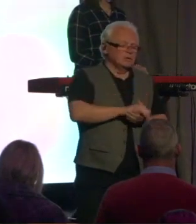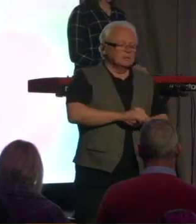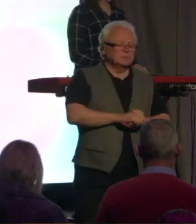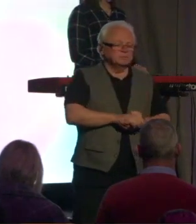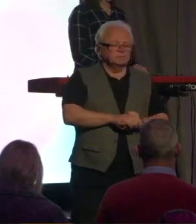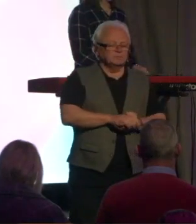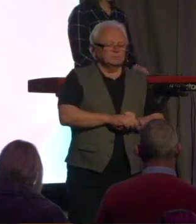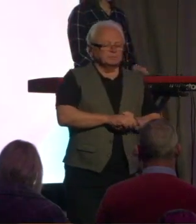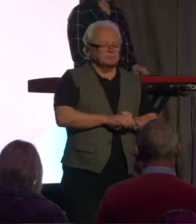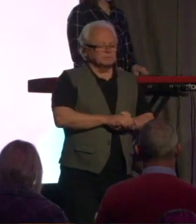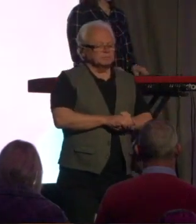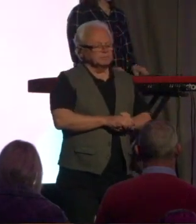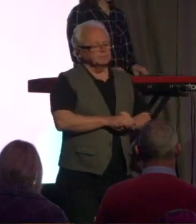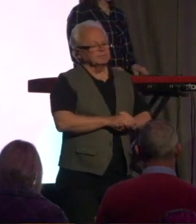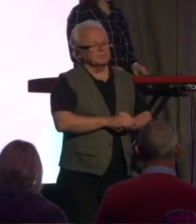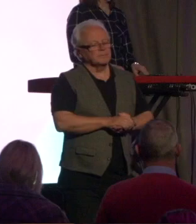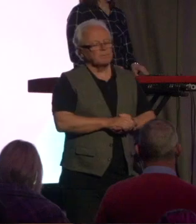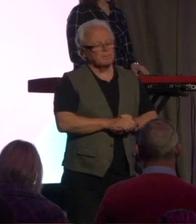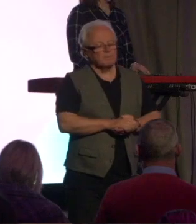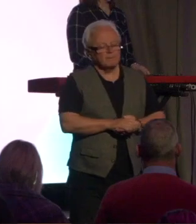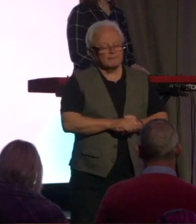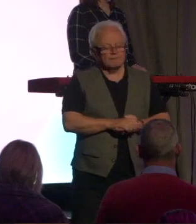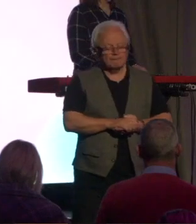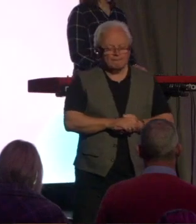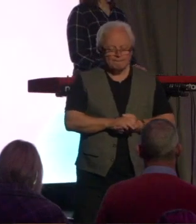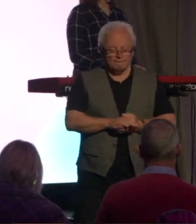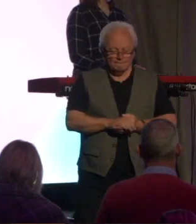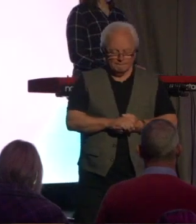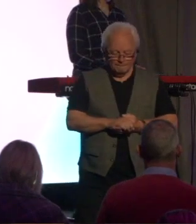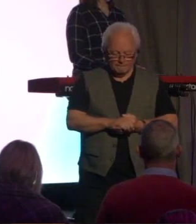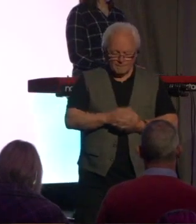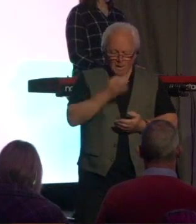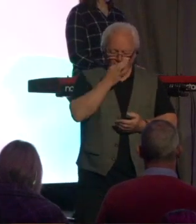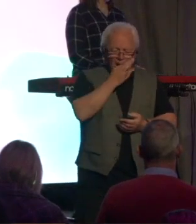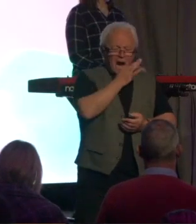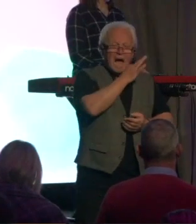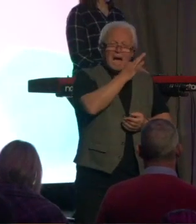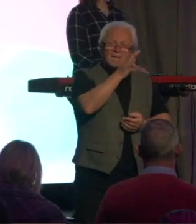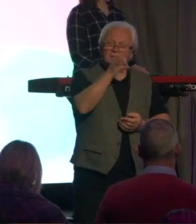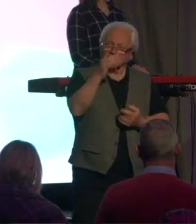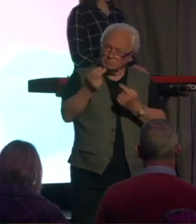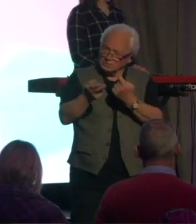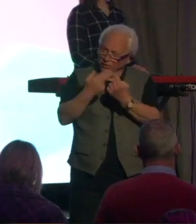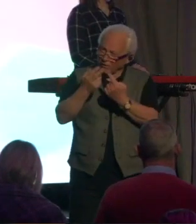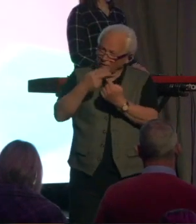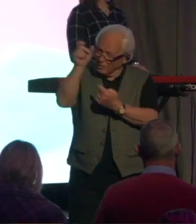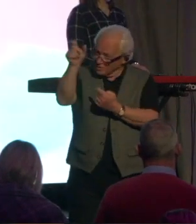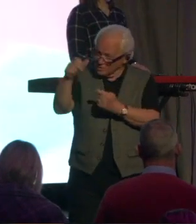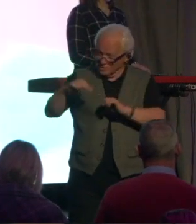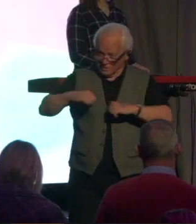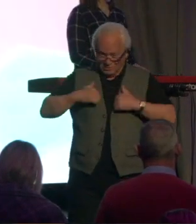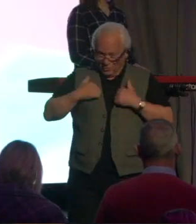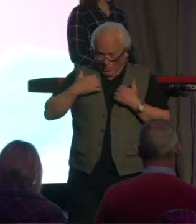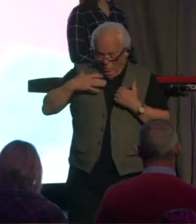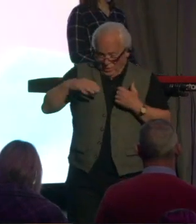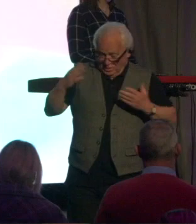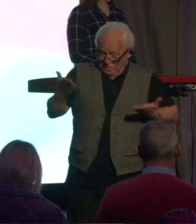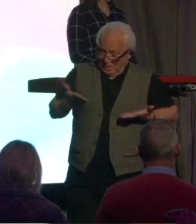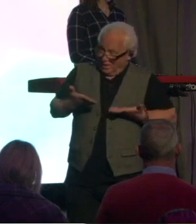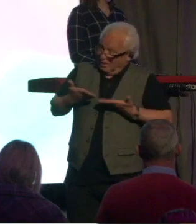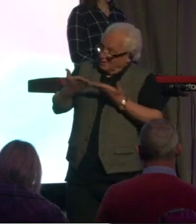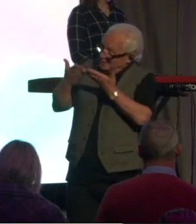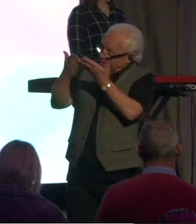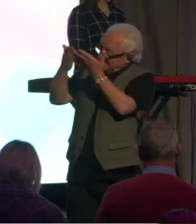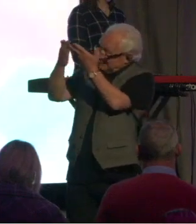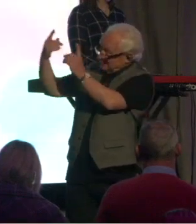Is there someone else this morning? Maybe someone, you've been away